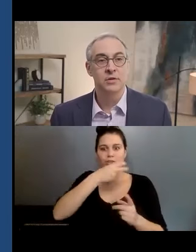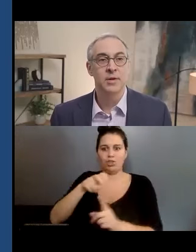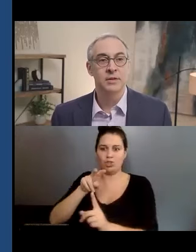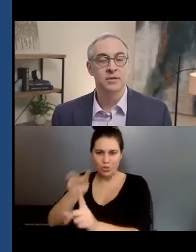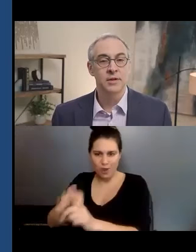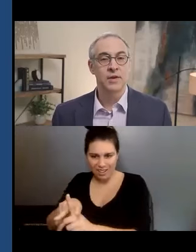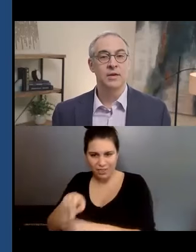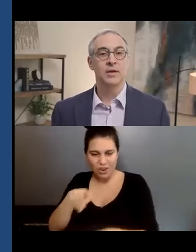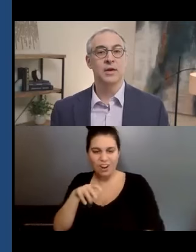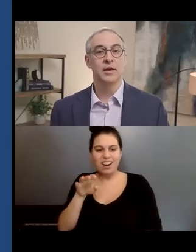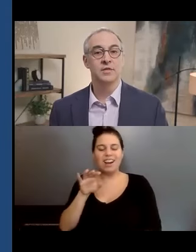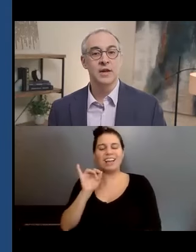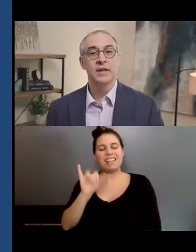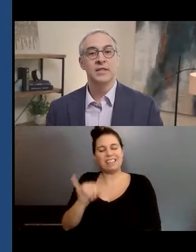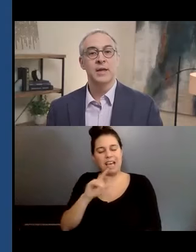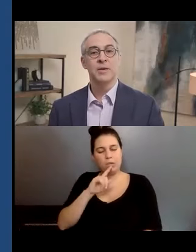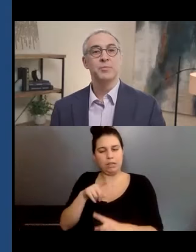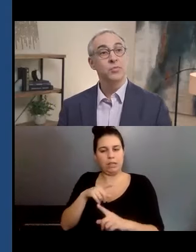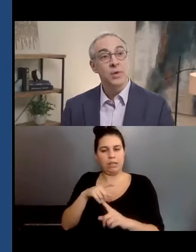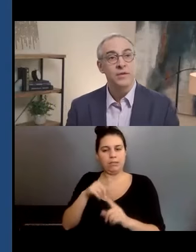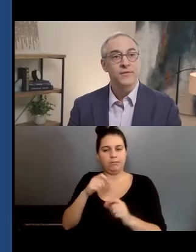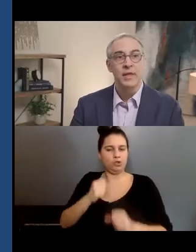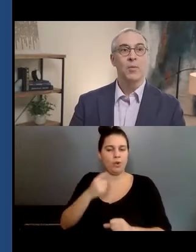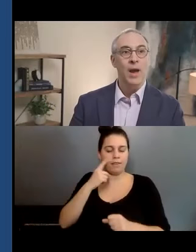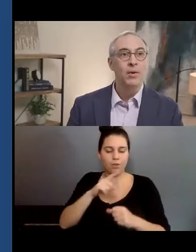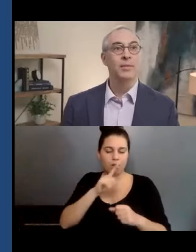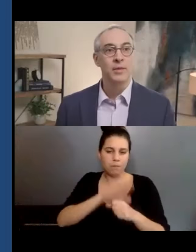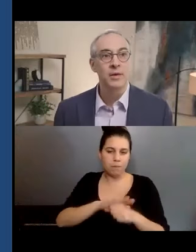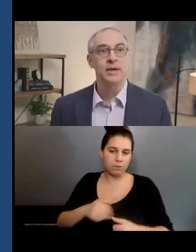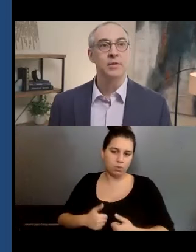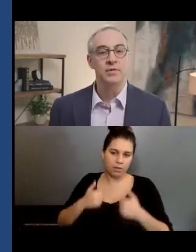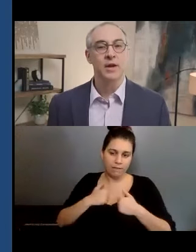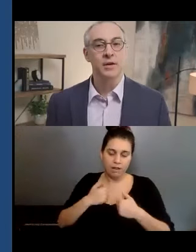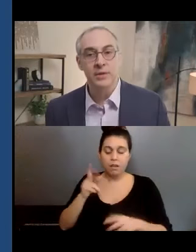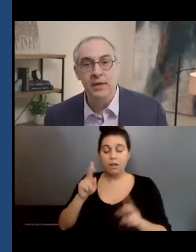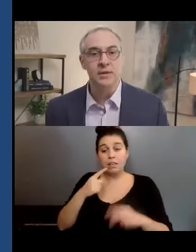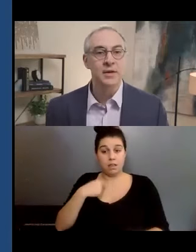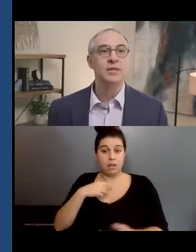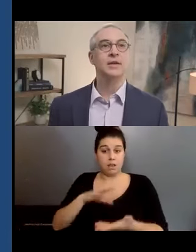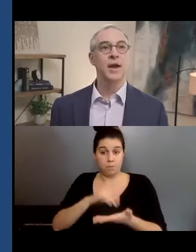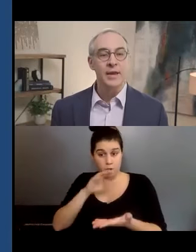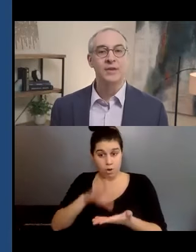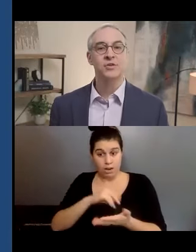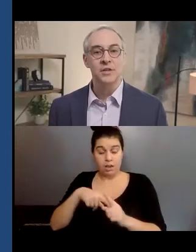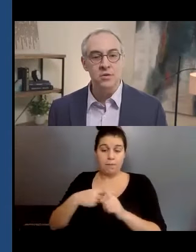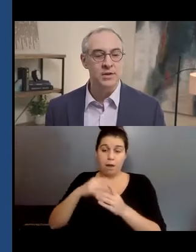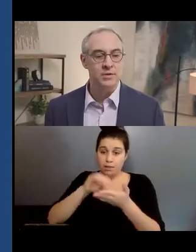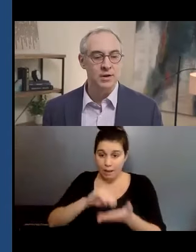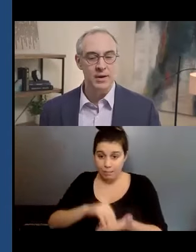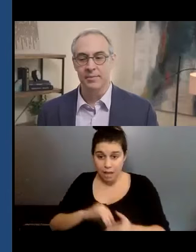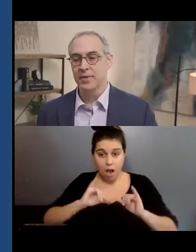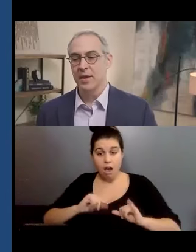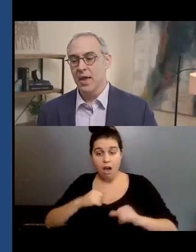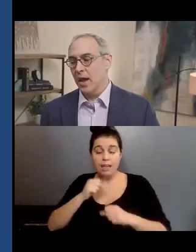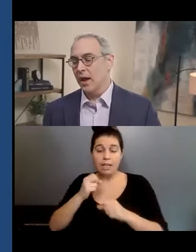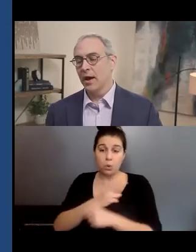original commitment to living study, that people really felt like, wow, what I'm learning with this documentation and everything, I can actually use it when